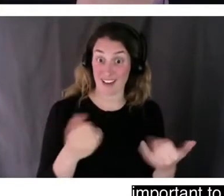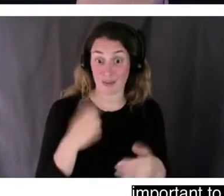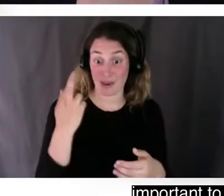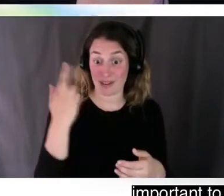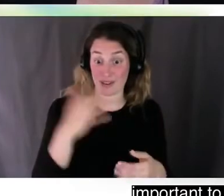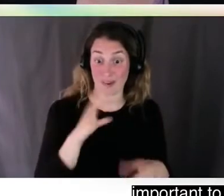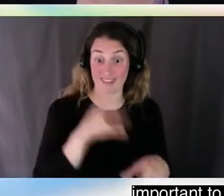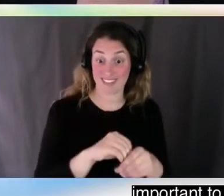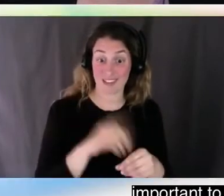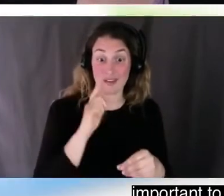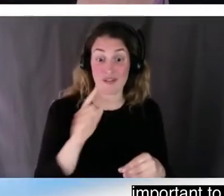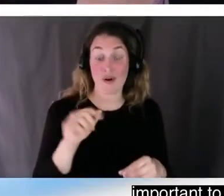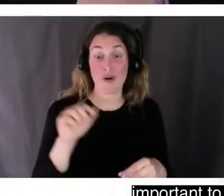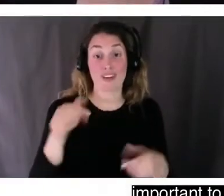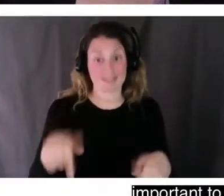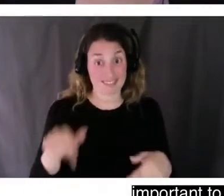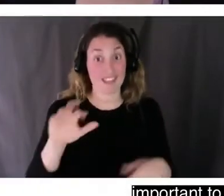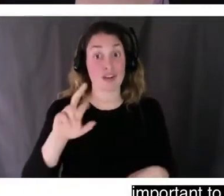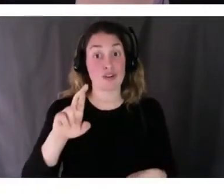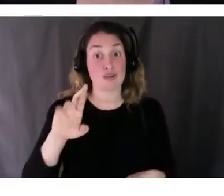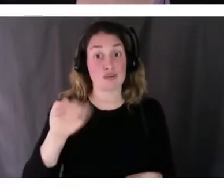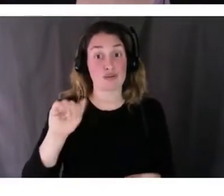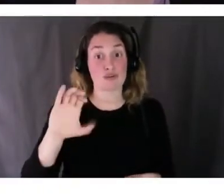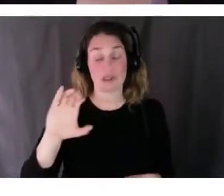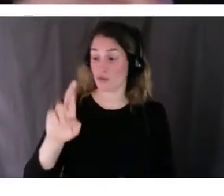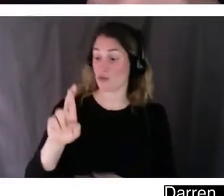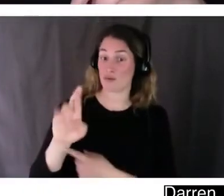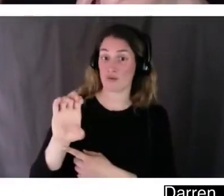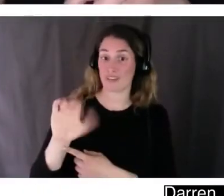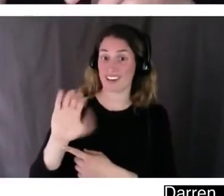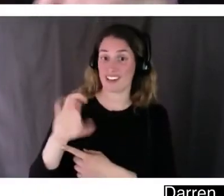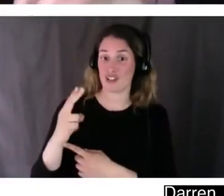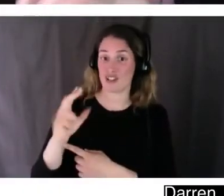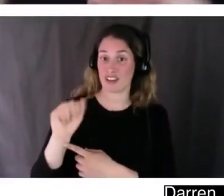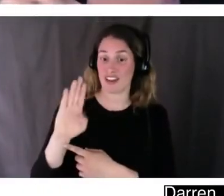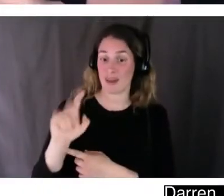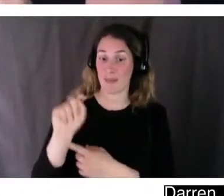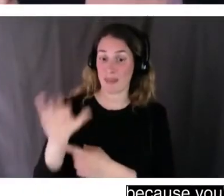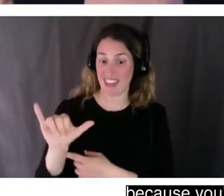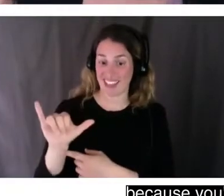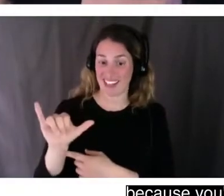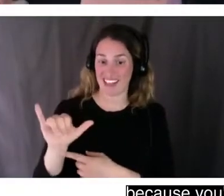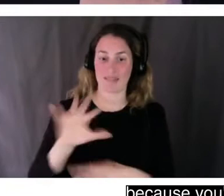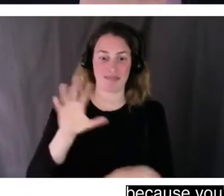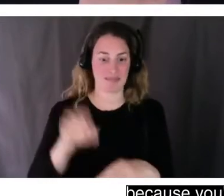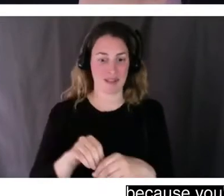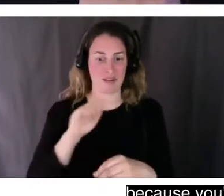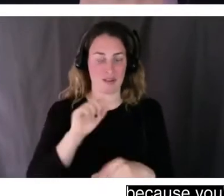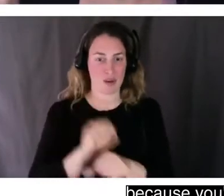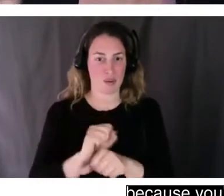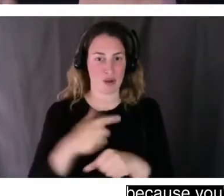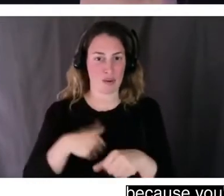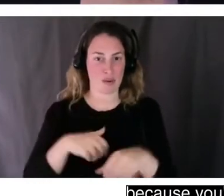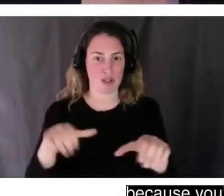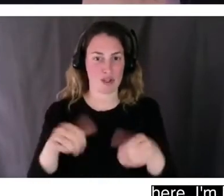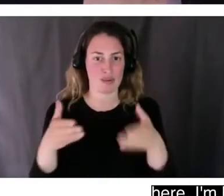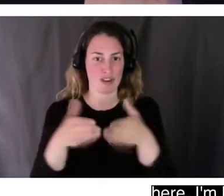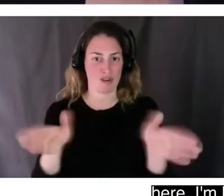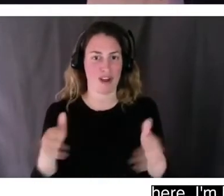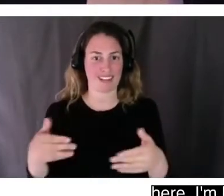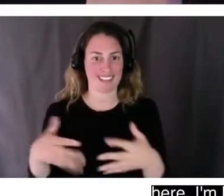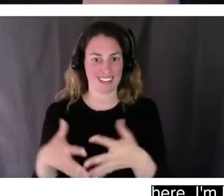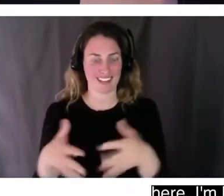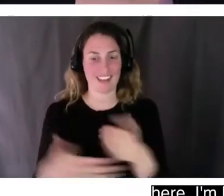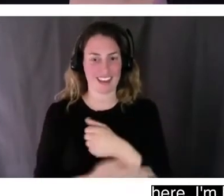really important to the work that we're doing across the country. So, Darren, I want to bring it back to you because you're too modest, and that's why I'm